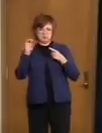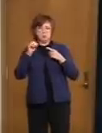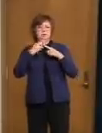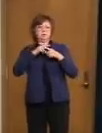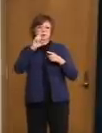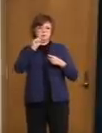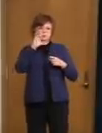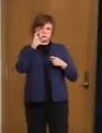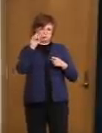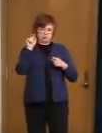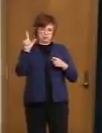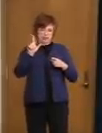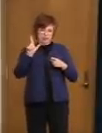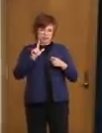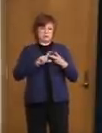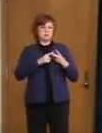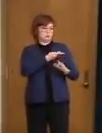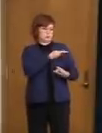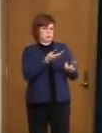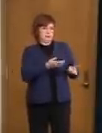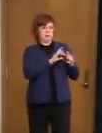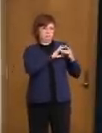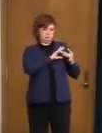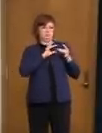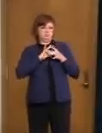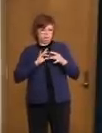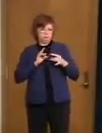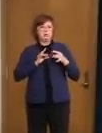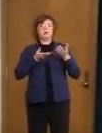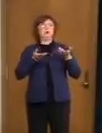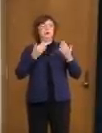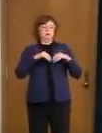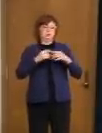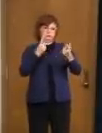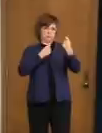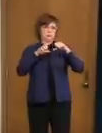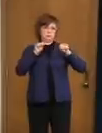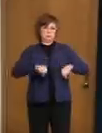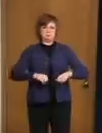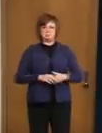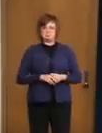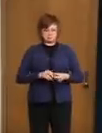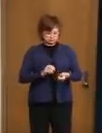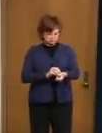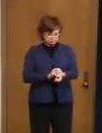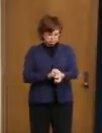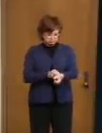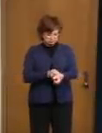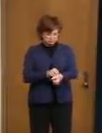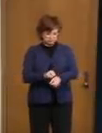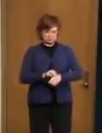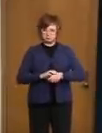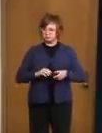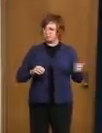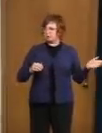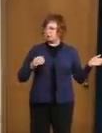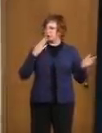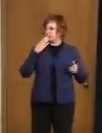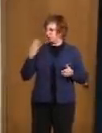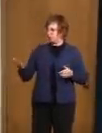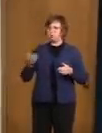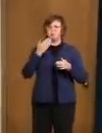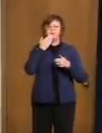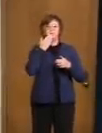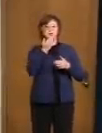Livingston. Both Premier Moe and Dr. Shahab will have some remarks, and then we will have time for questions. Well, thank you very much. Good